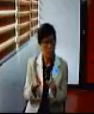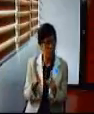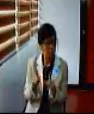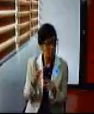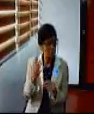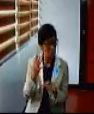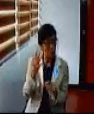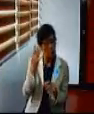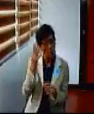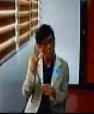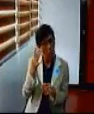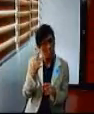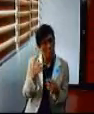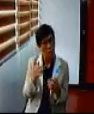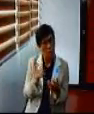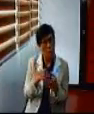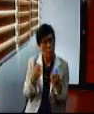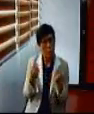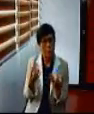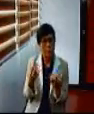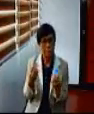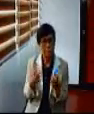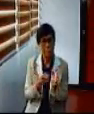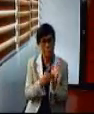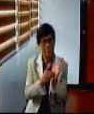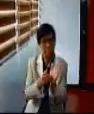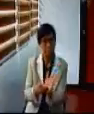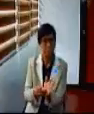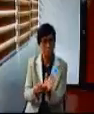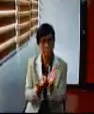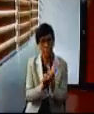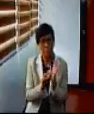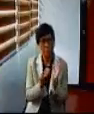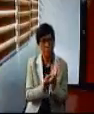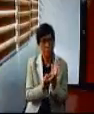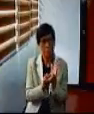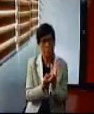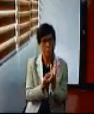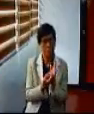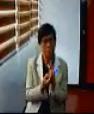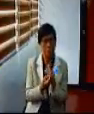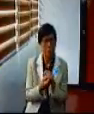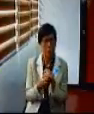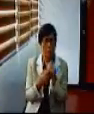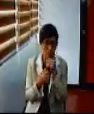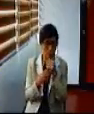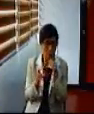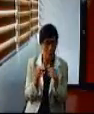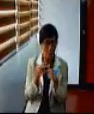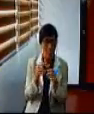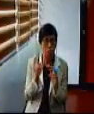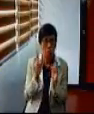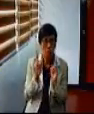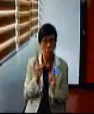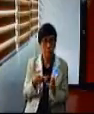that there is a lot of demonstrated evidence of no human rights is bad for